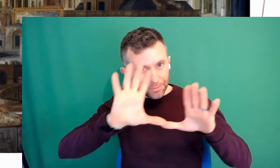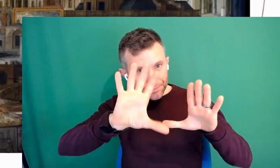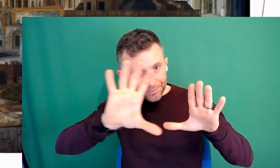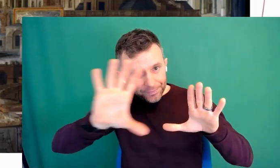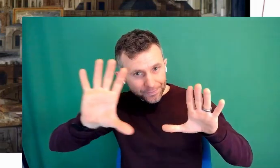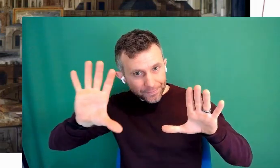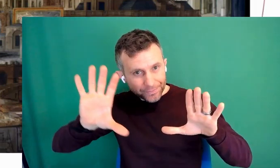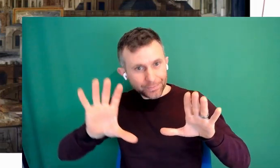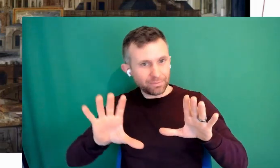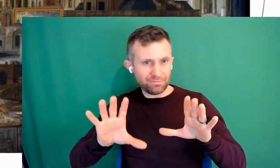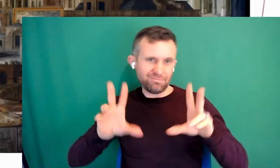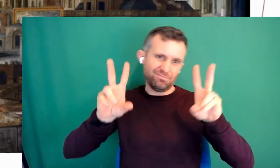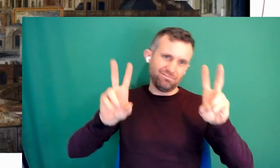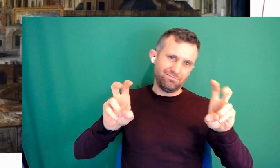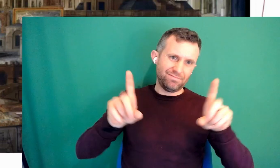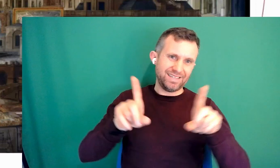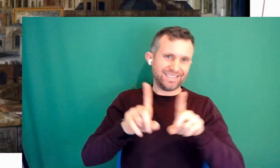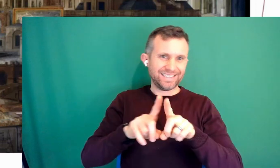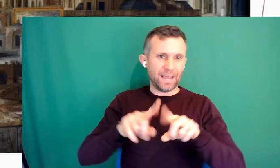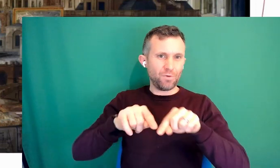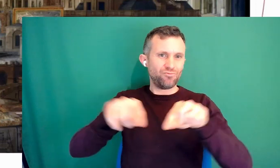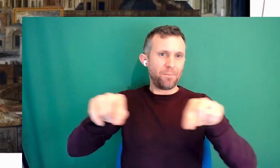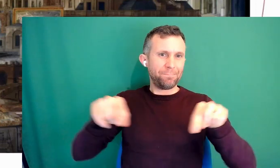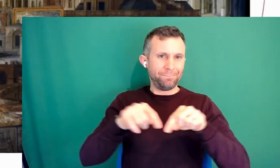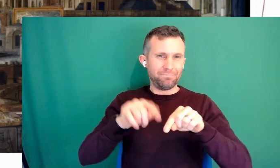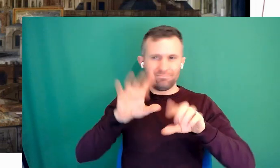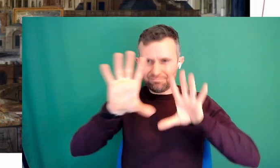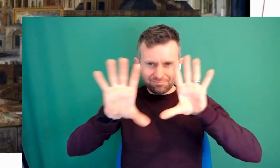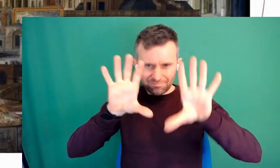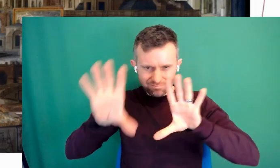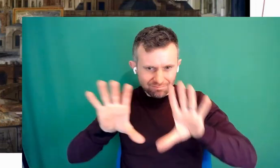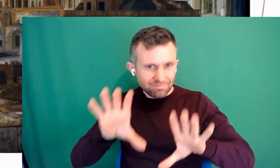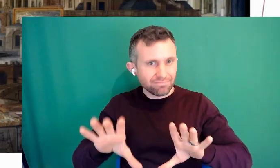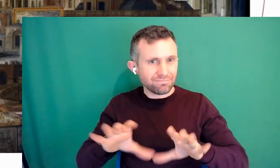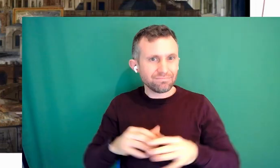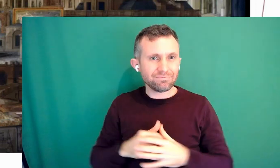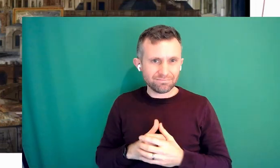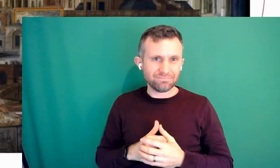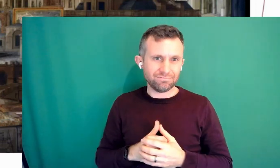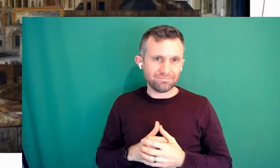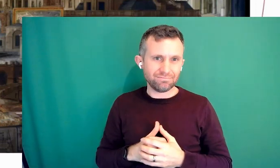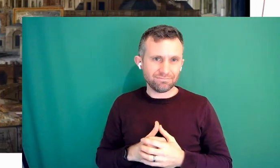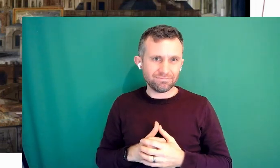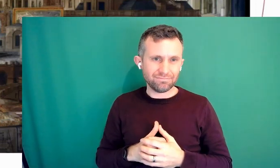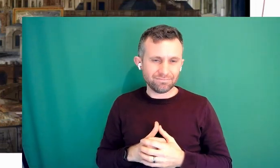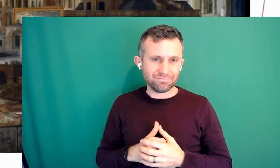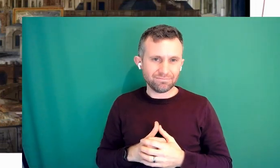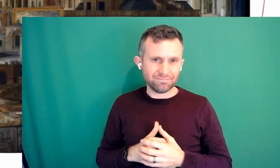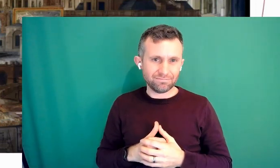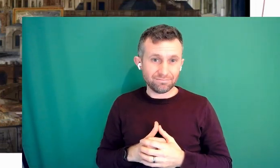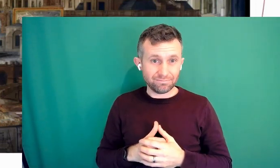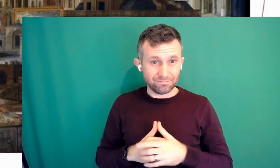1920s. So today you can only see his original outer wall.